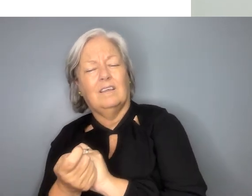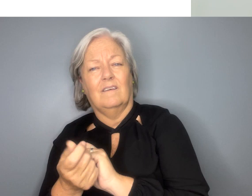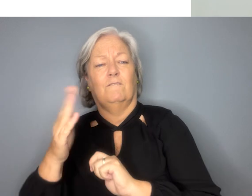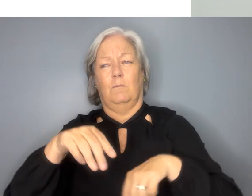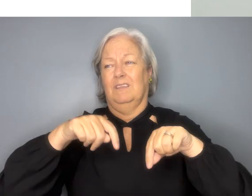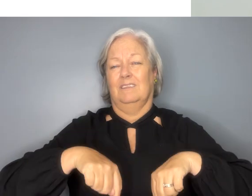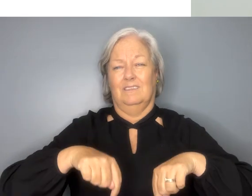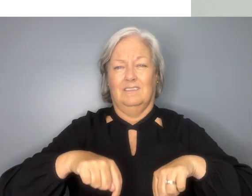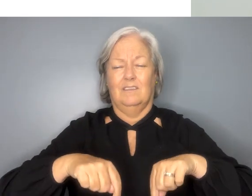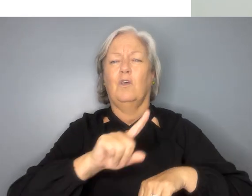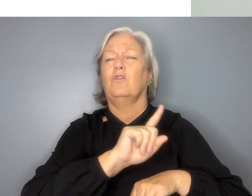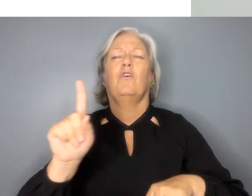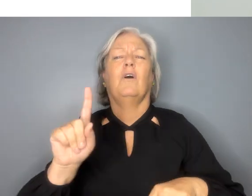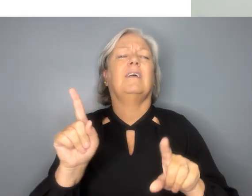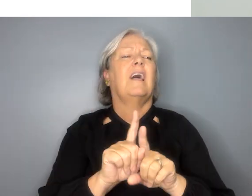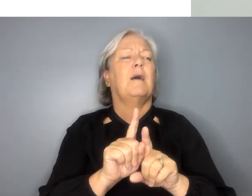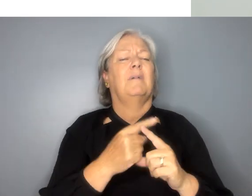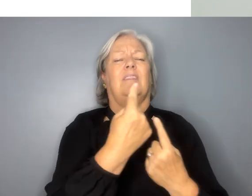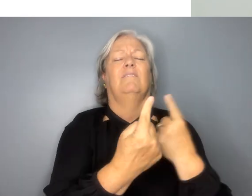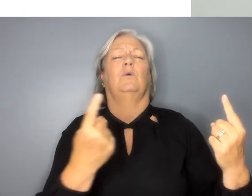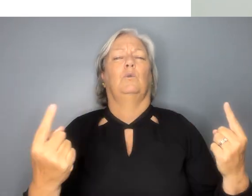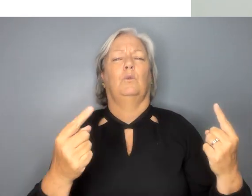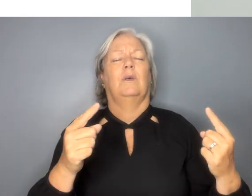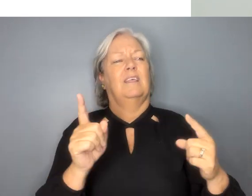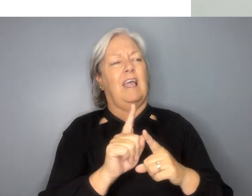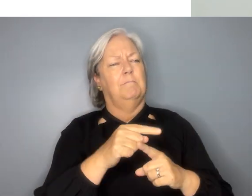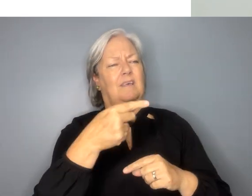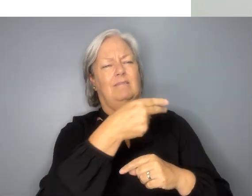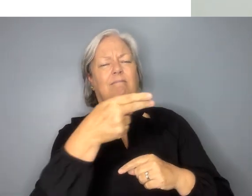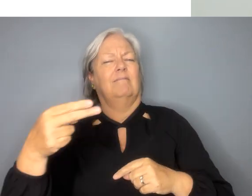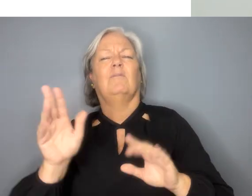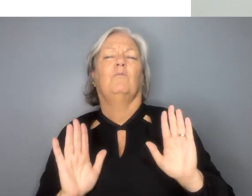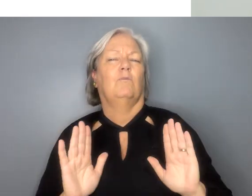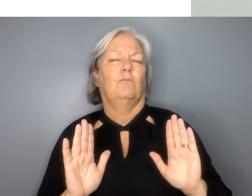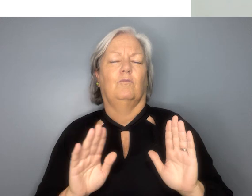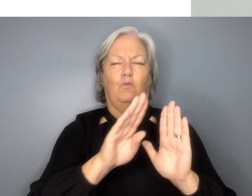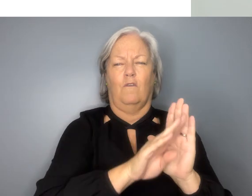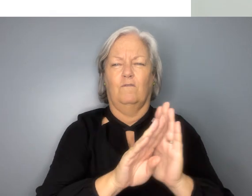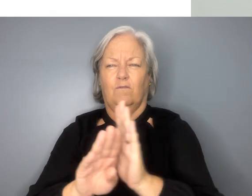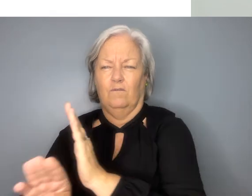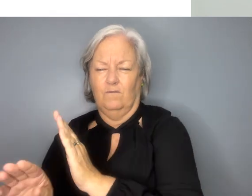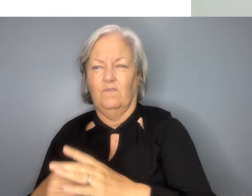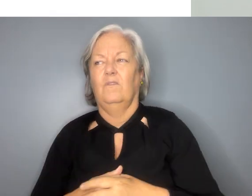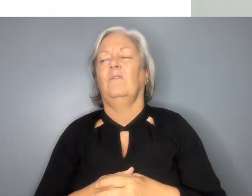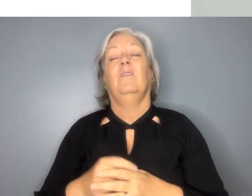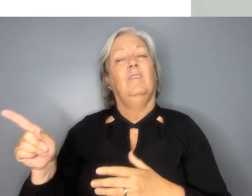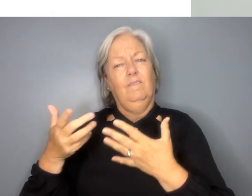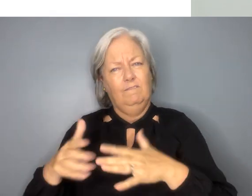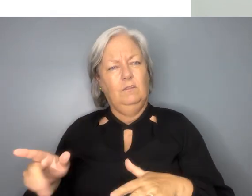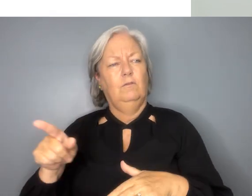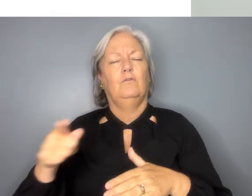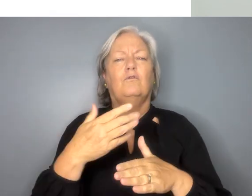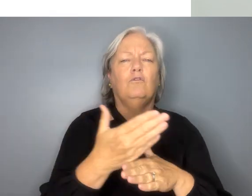within our panel discussion today, not with the individual's existing identities. These findings overlap with some of the experiences shared